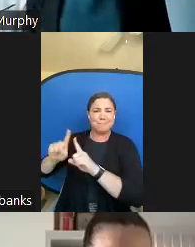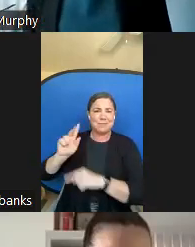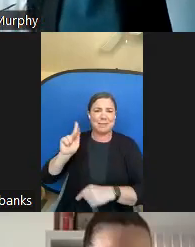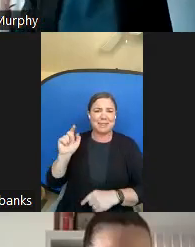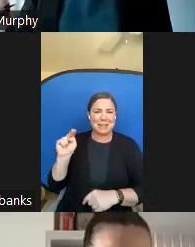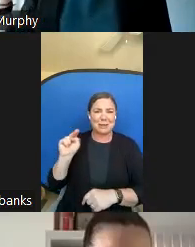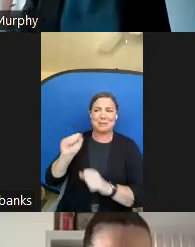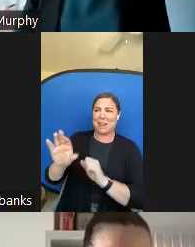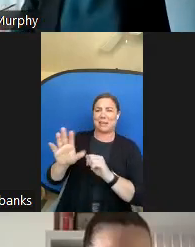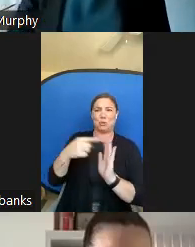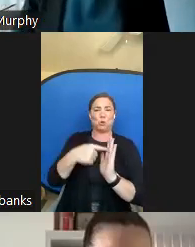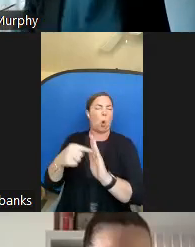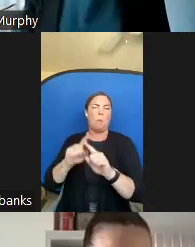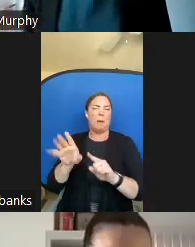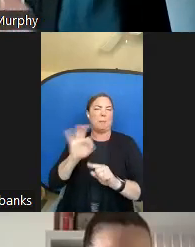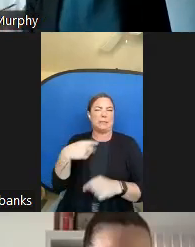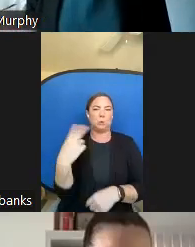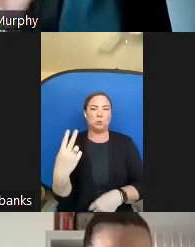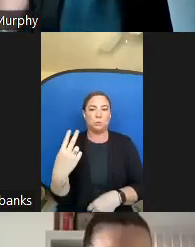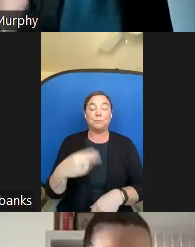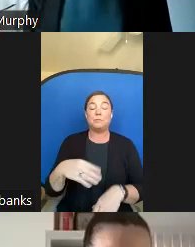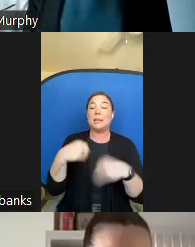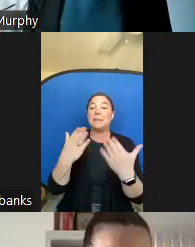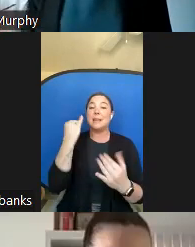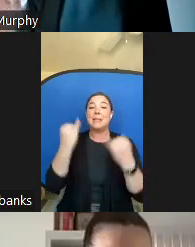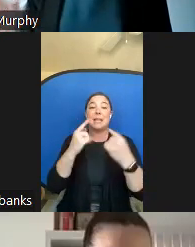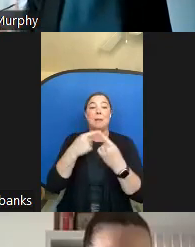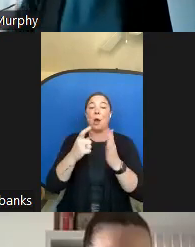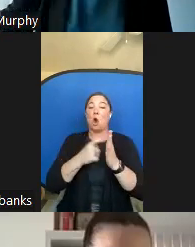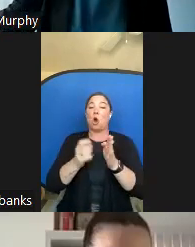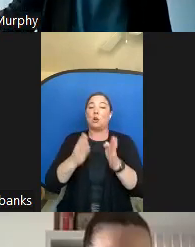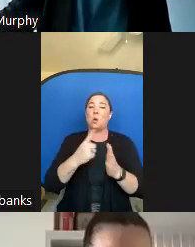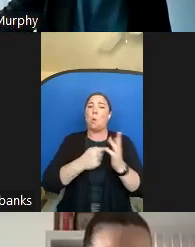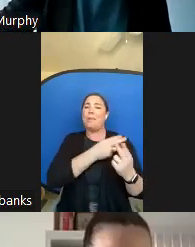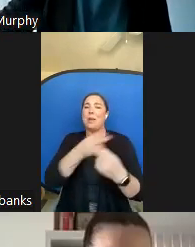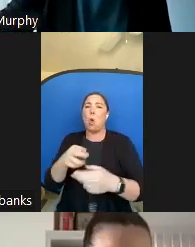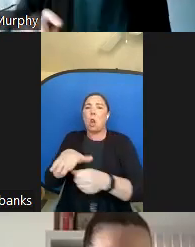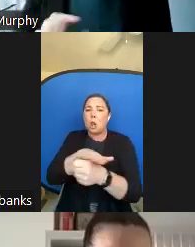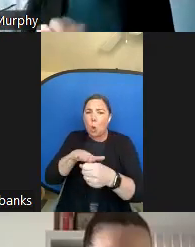give a flavor of what archaeologists would call local technological styles.